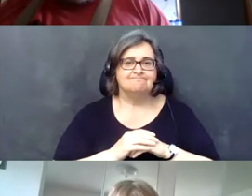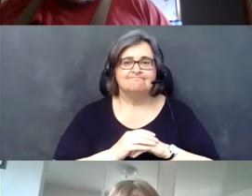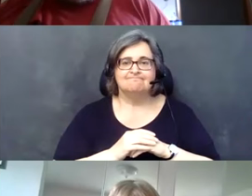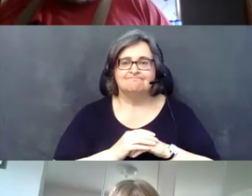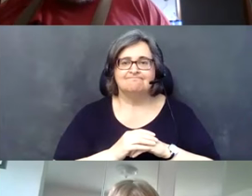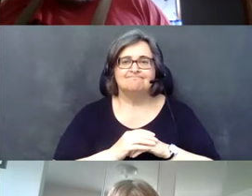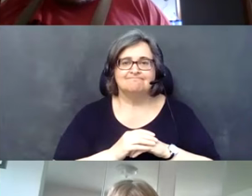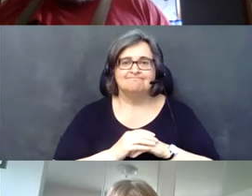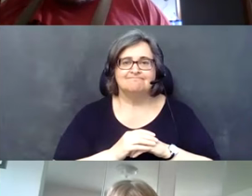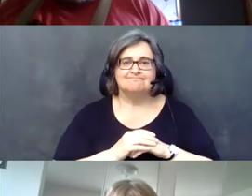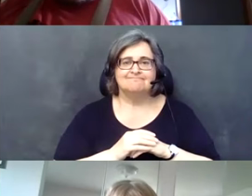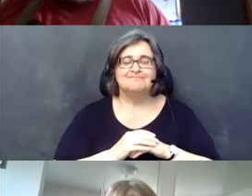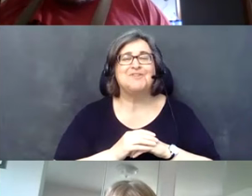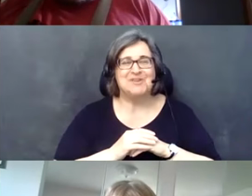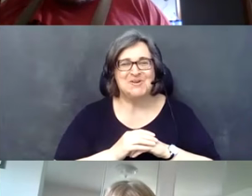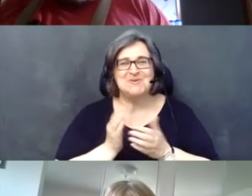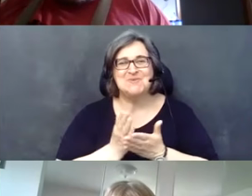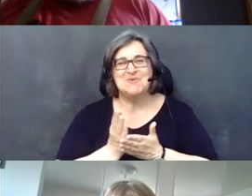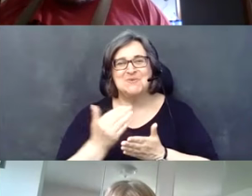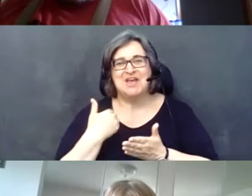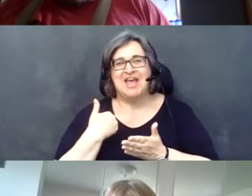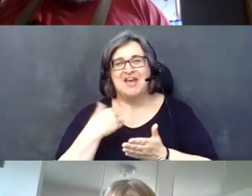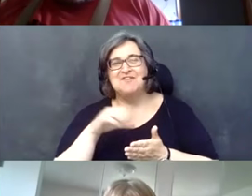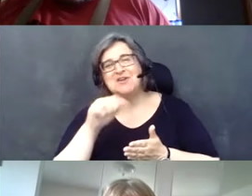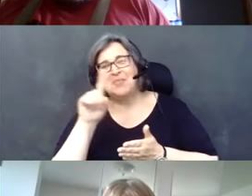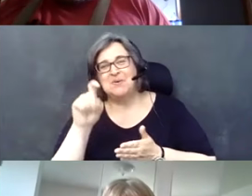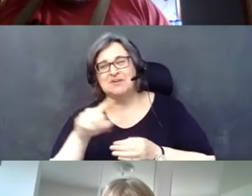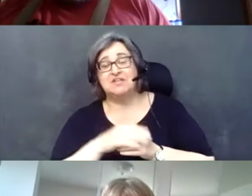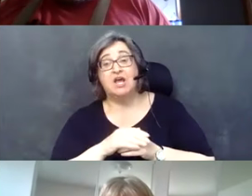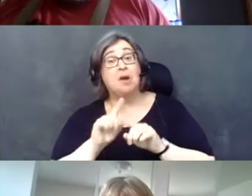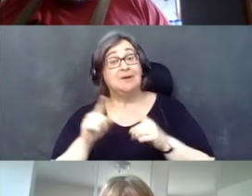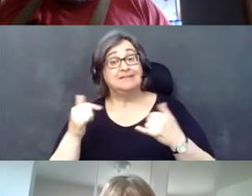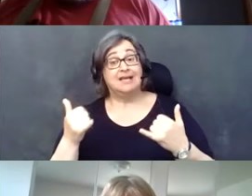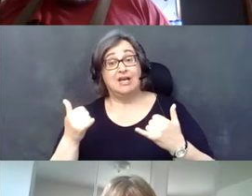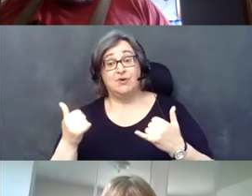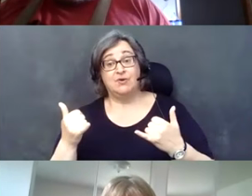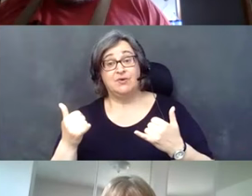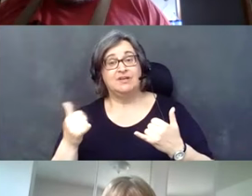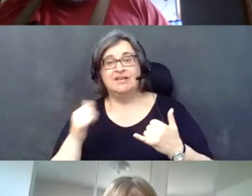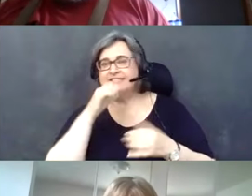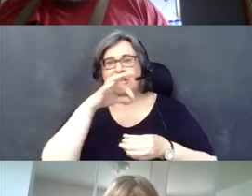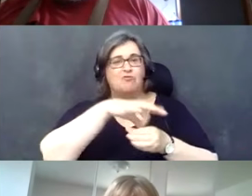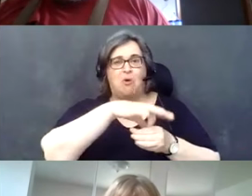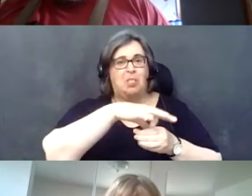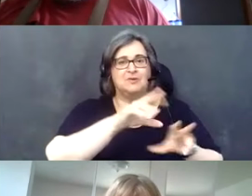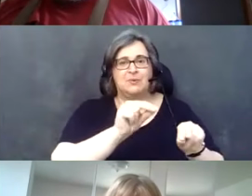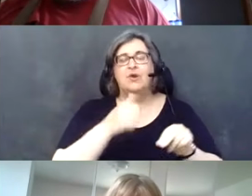All right, so I have another question for you all, but this time, instead of a polling question, I want you